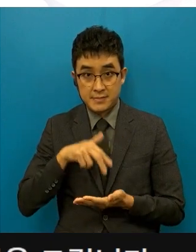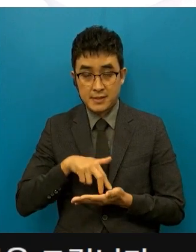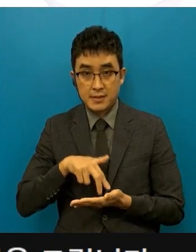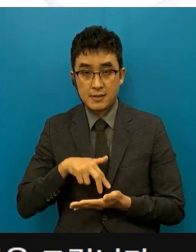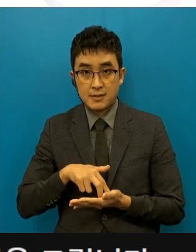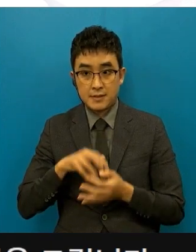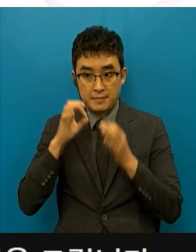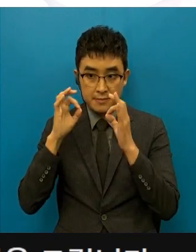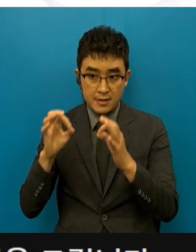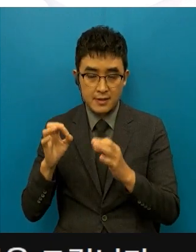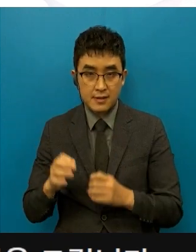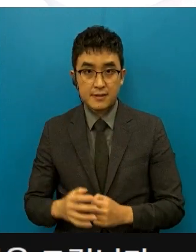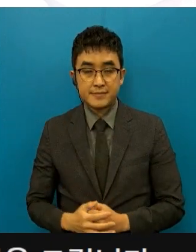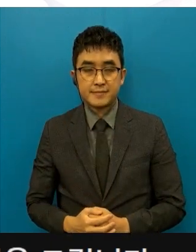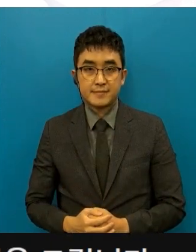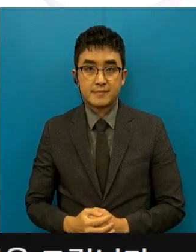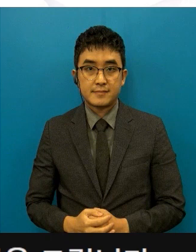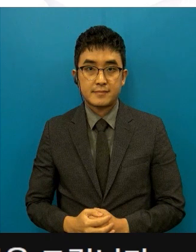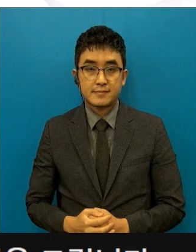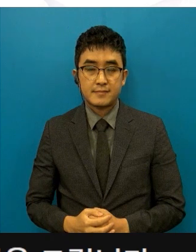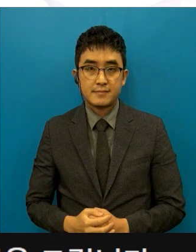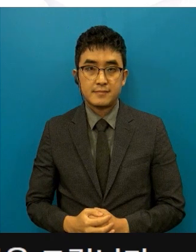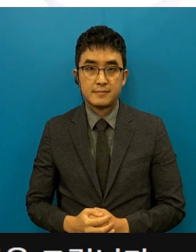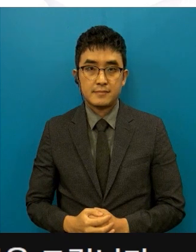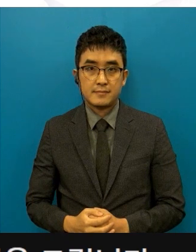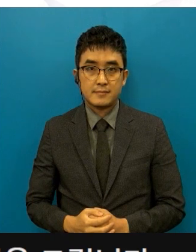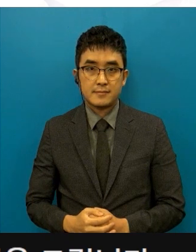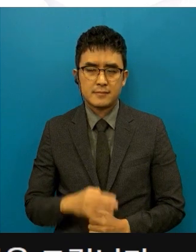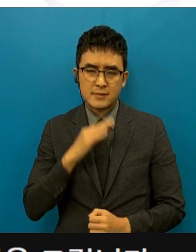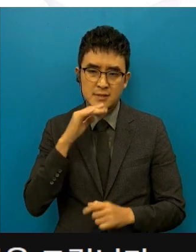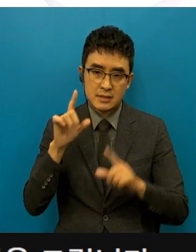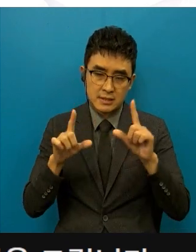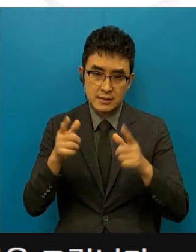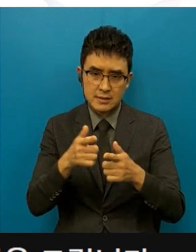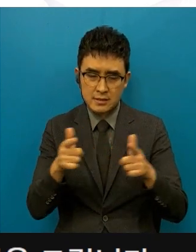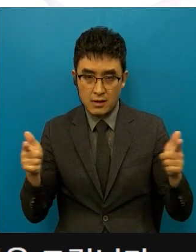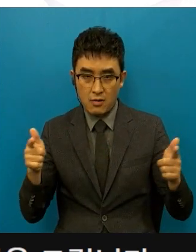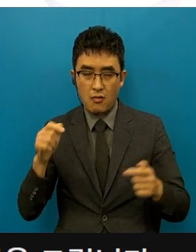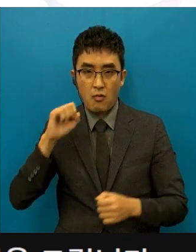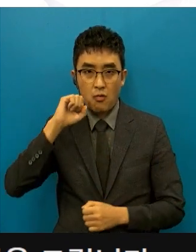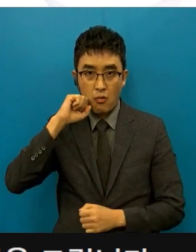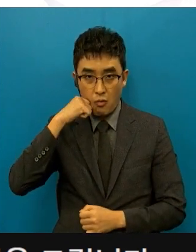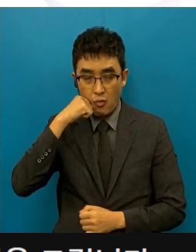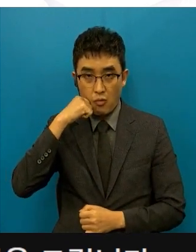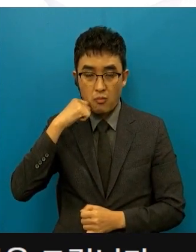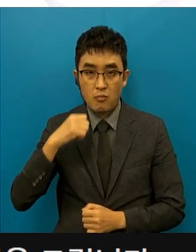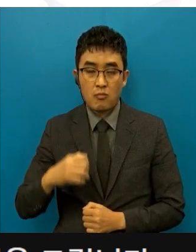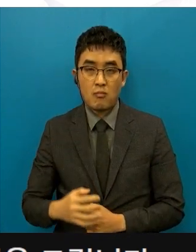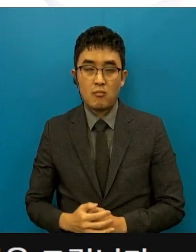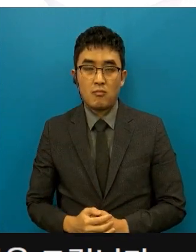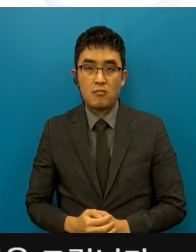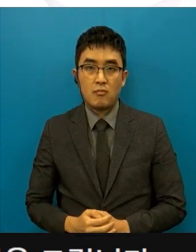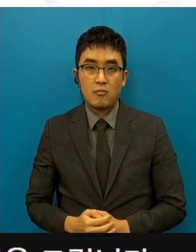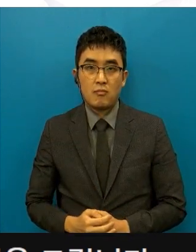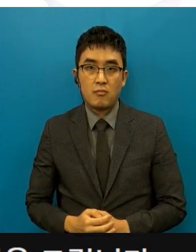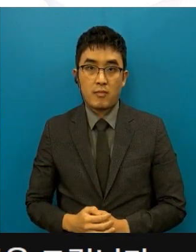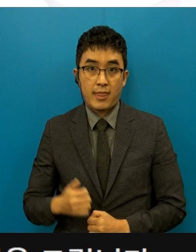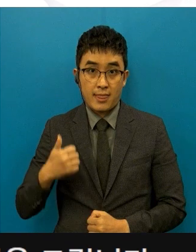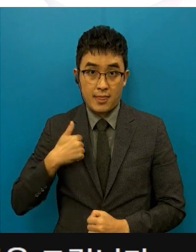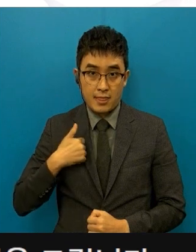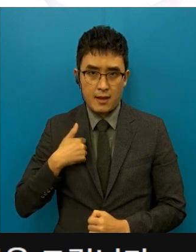problems involved in the registrations in Canada or